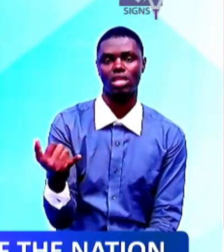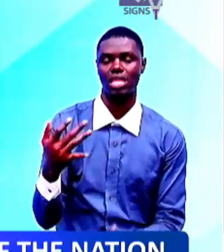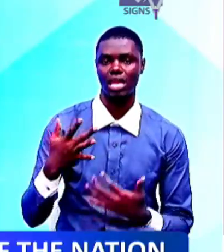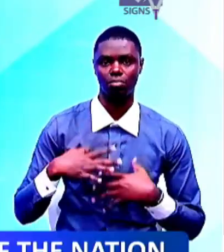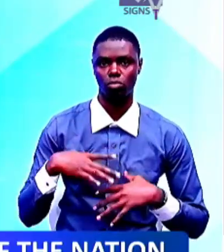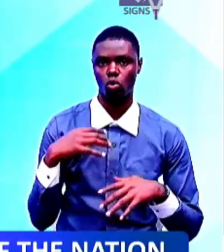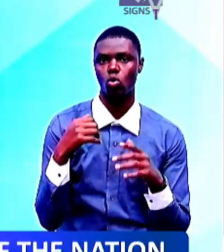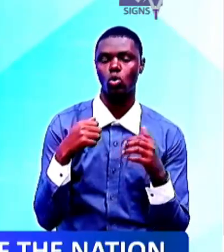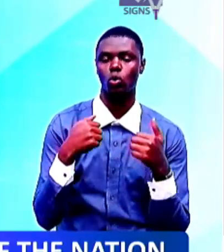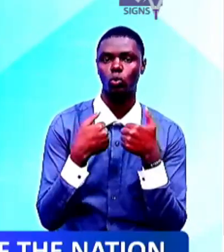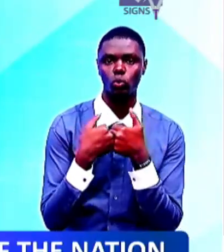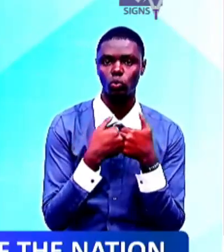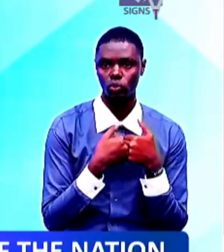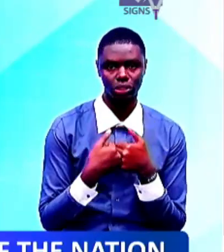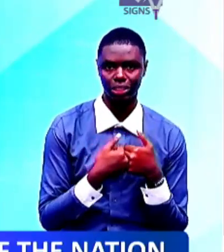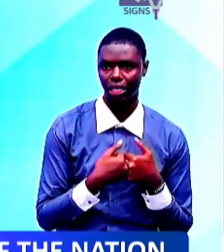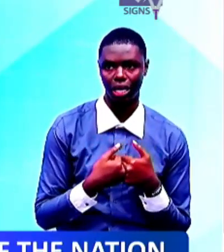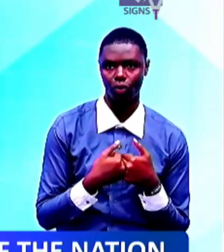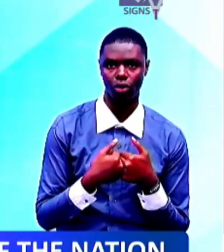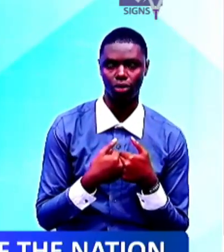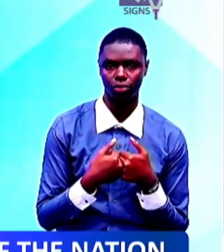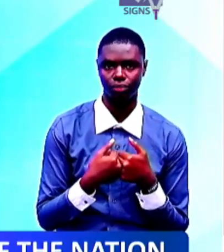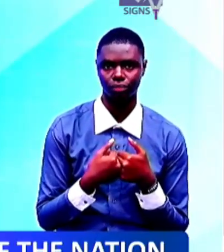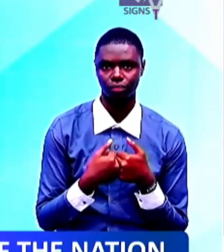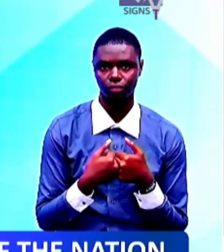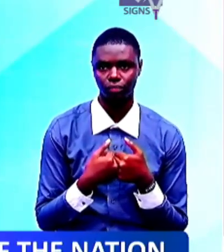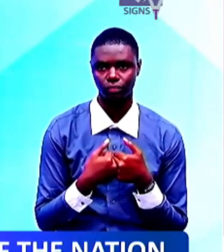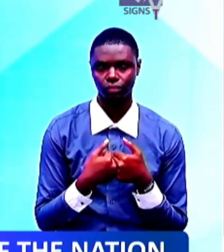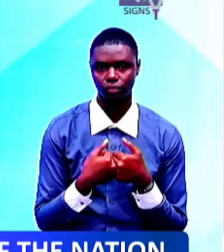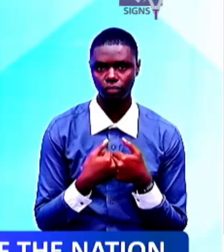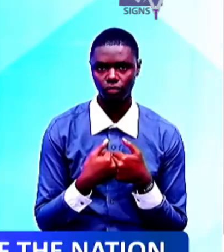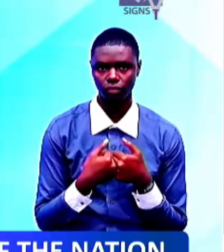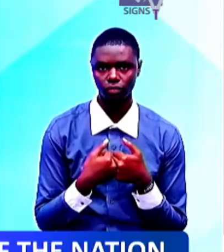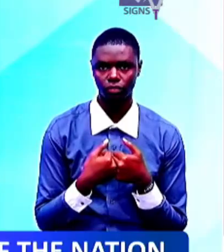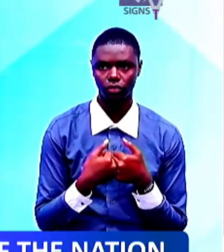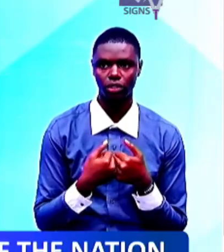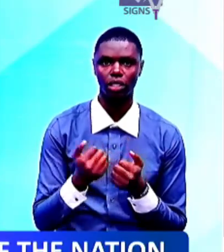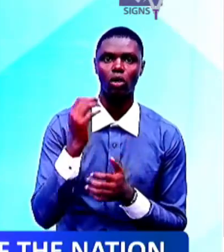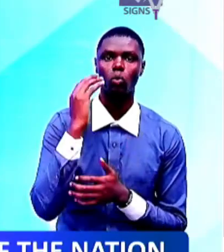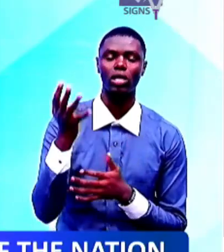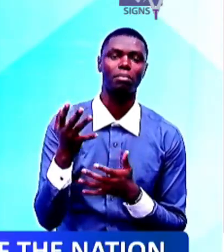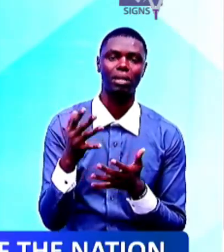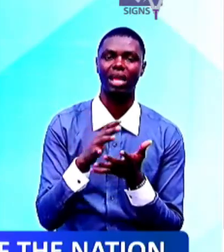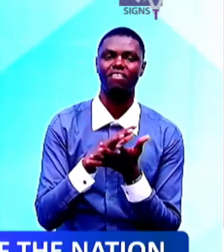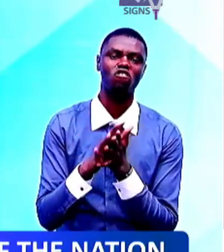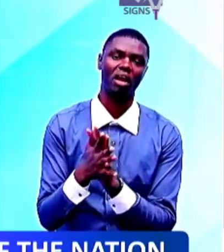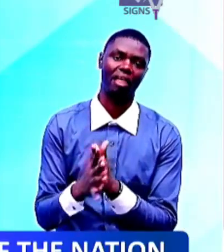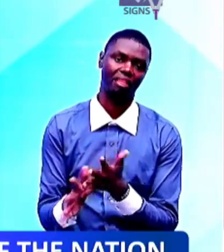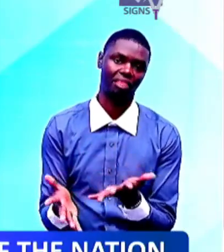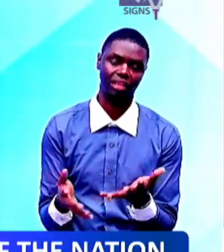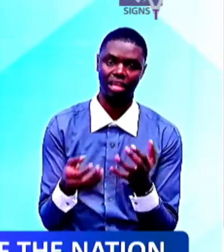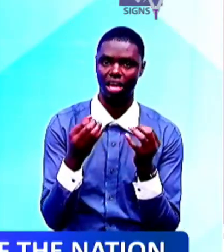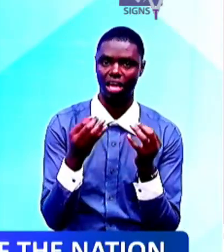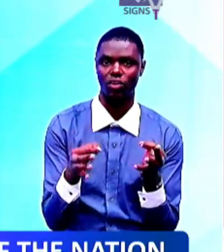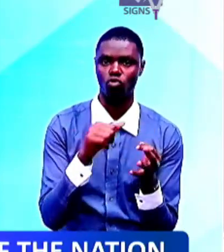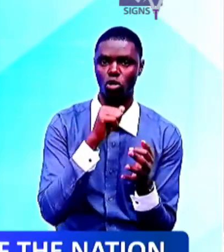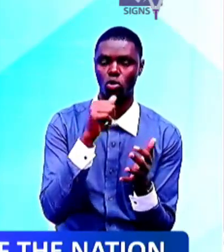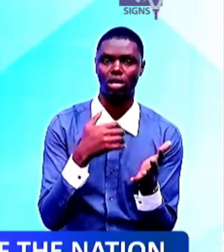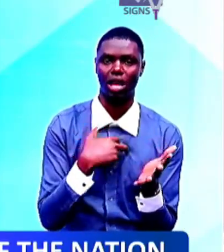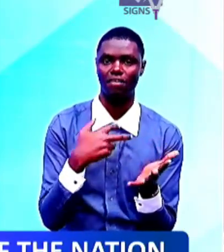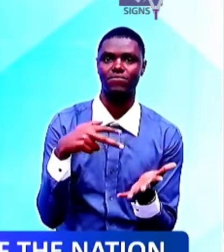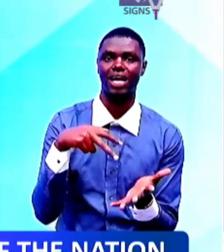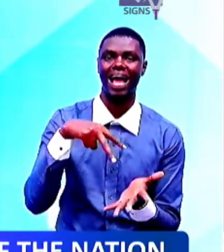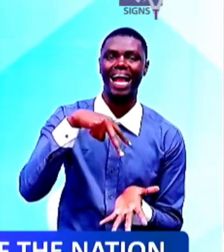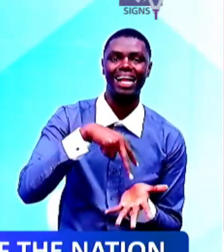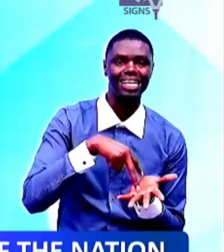struggle for most of these things that we are claiming that we are fighting for shall have gone in vain. If we will not have candidates, if